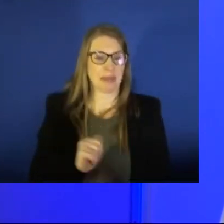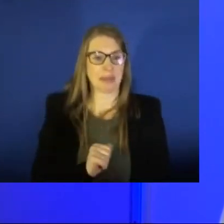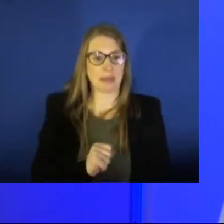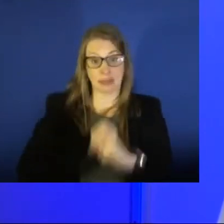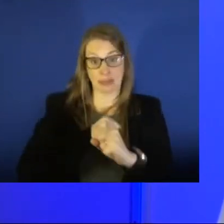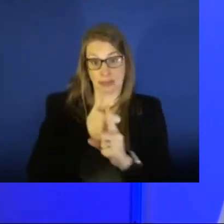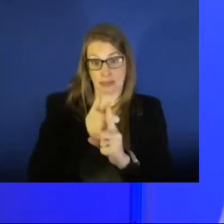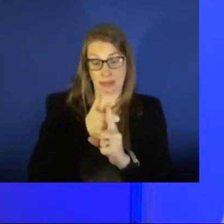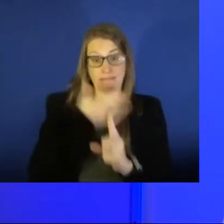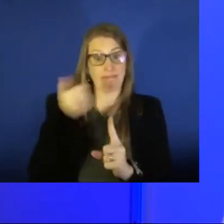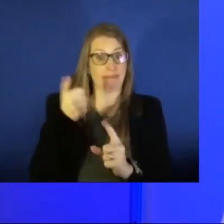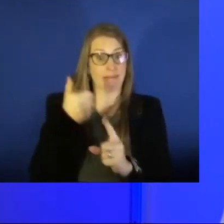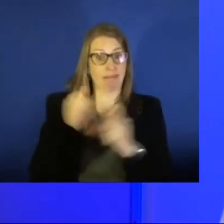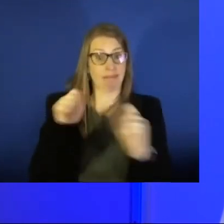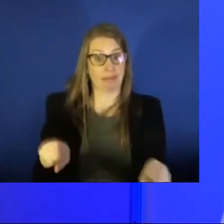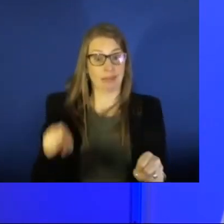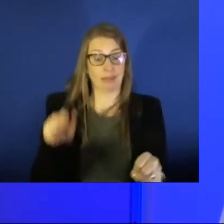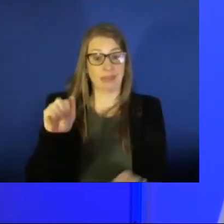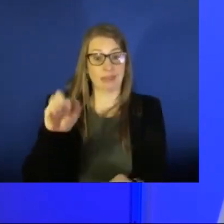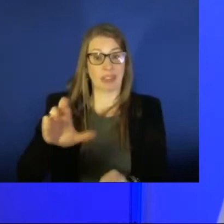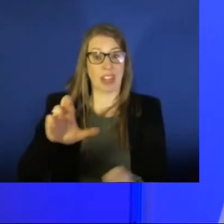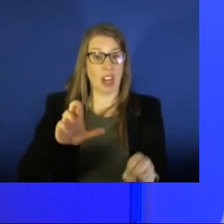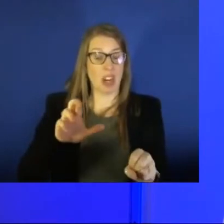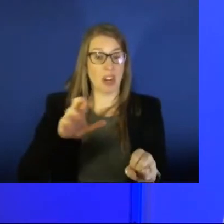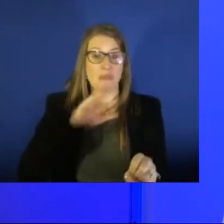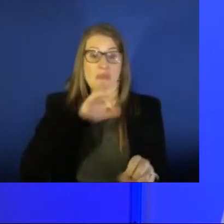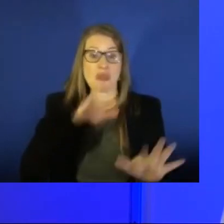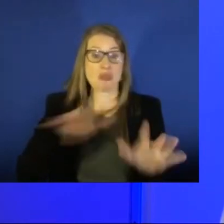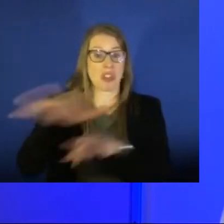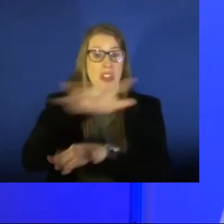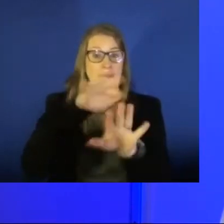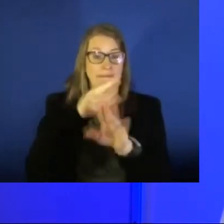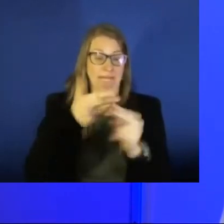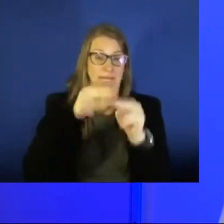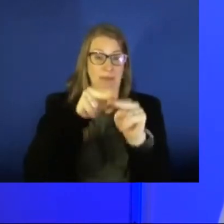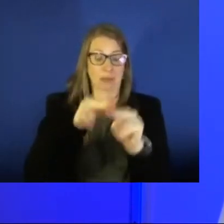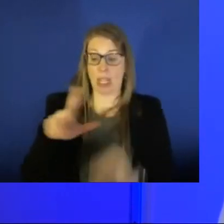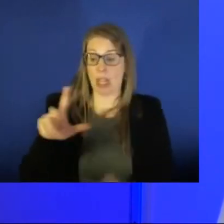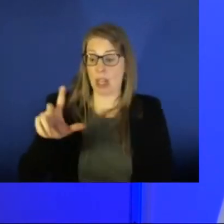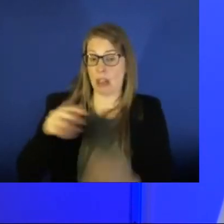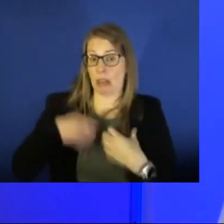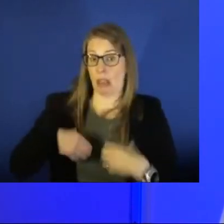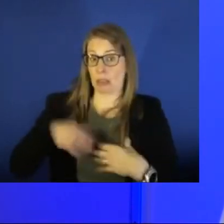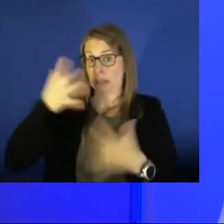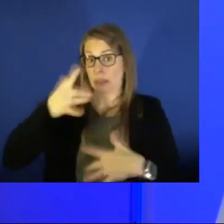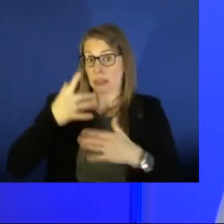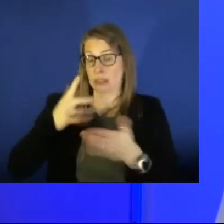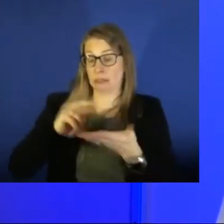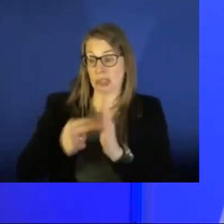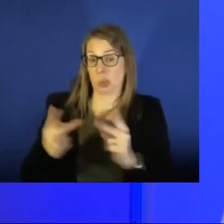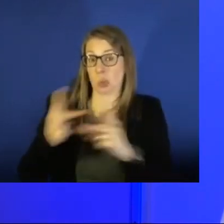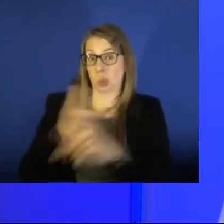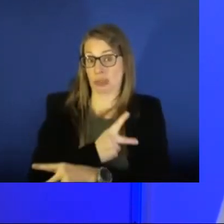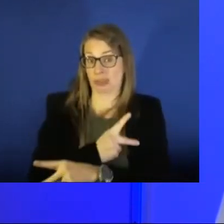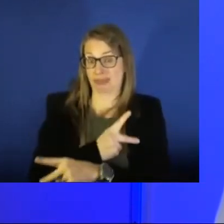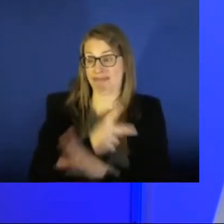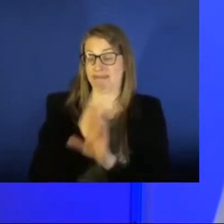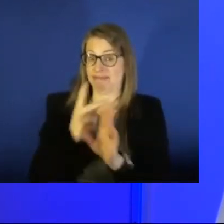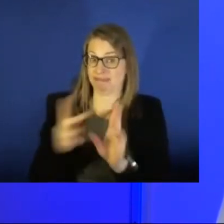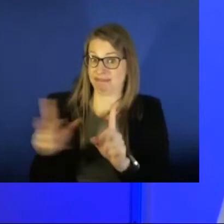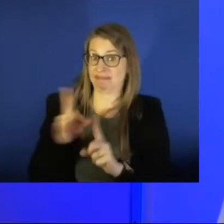can when air pollution's up. If you have lung disease, you're at risk. You should be cognizant, stay